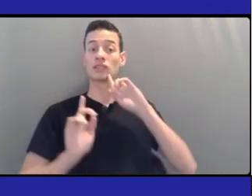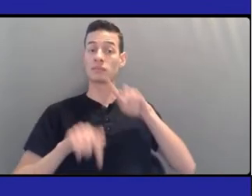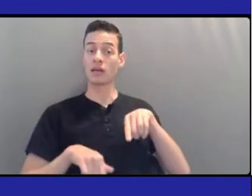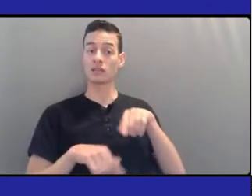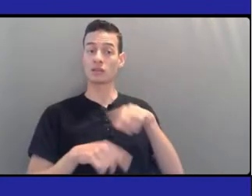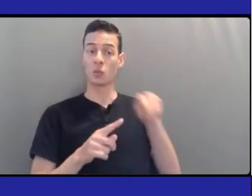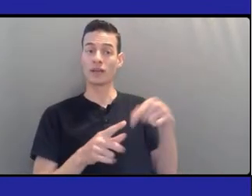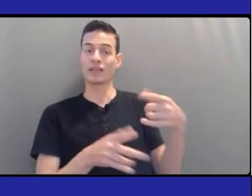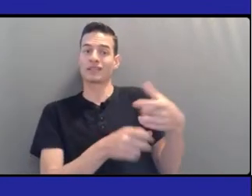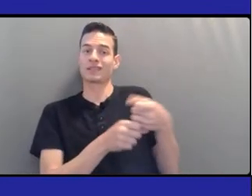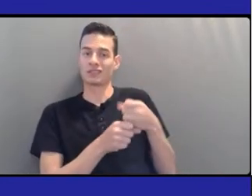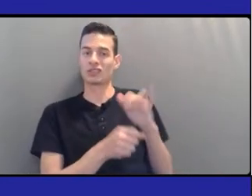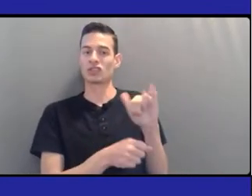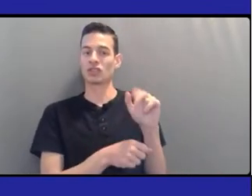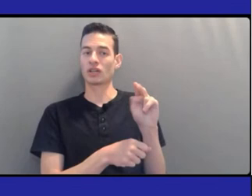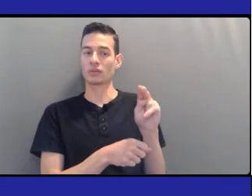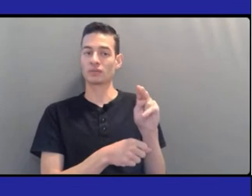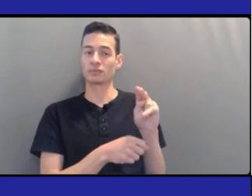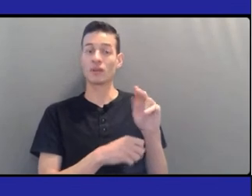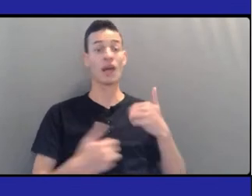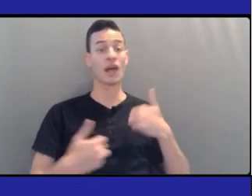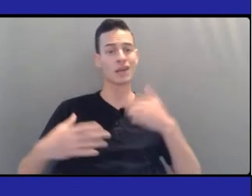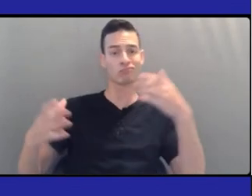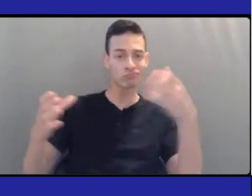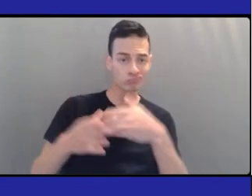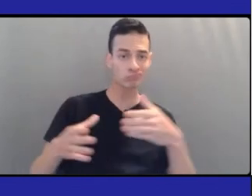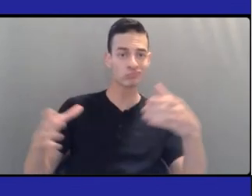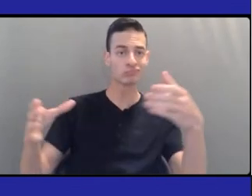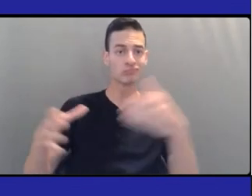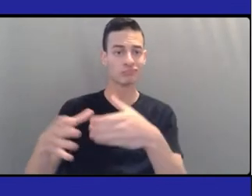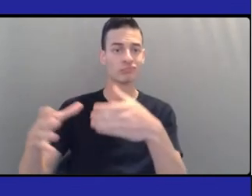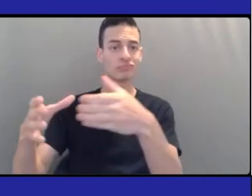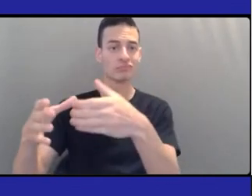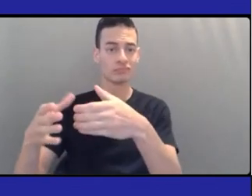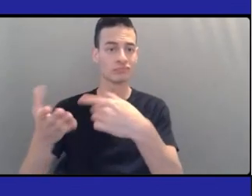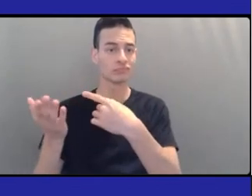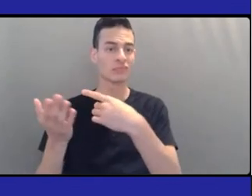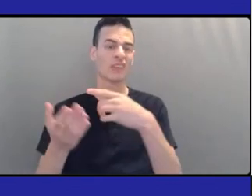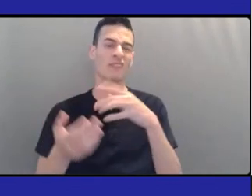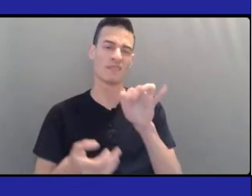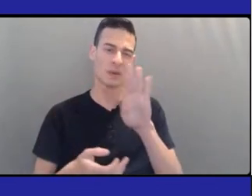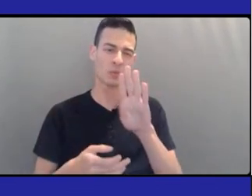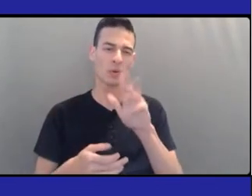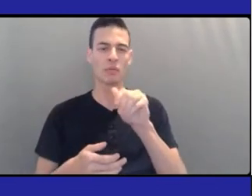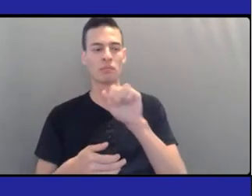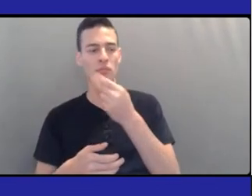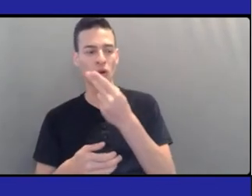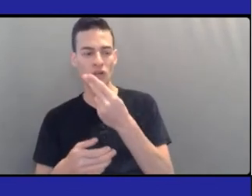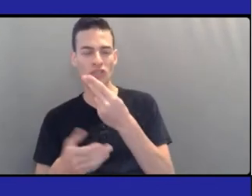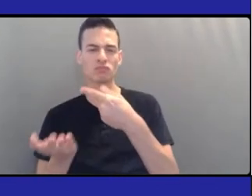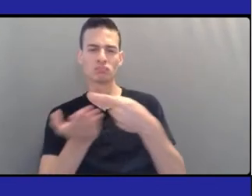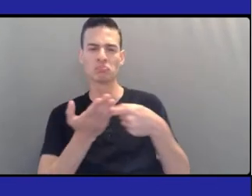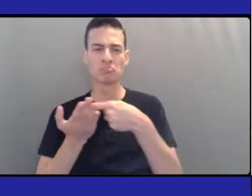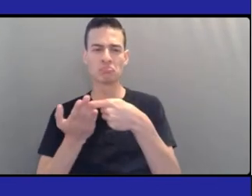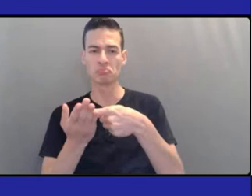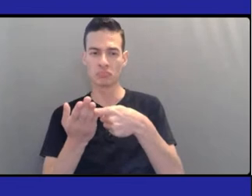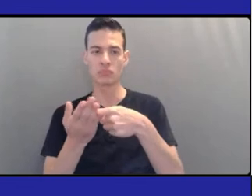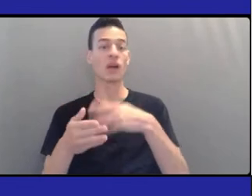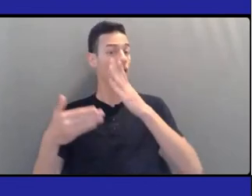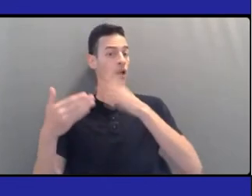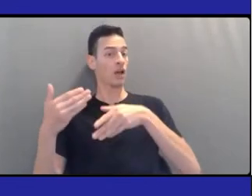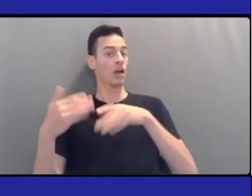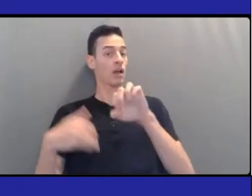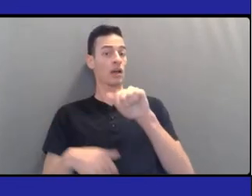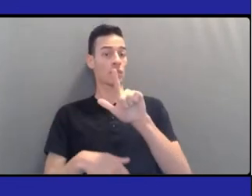our evaluation committee members in February and March. And in April, we completed our process,